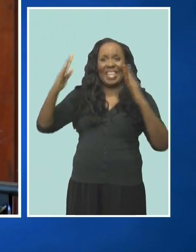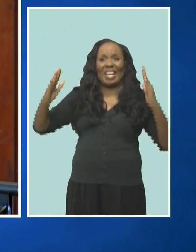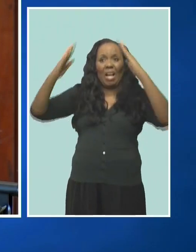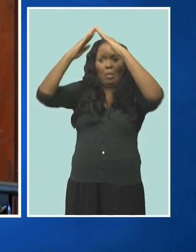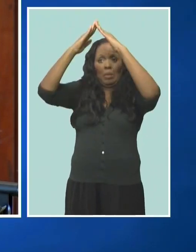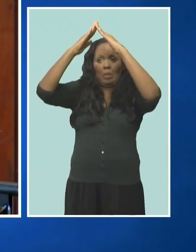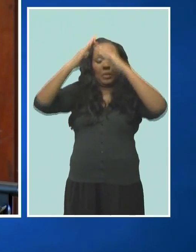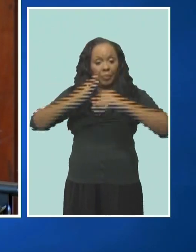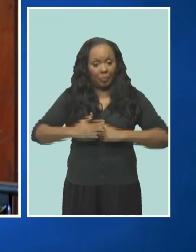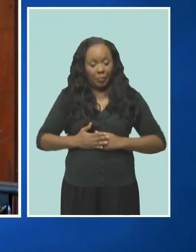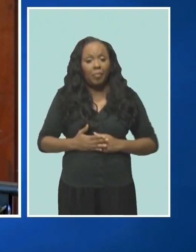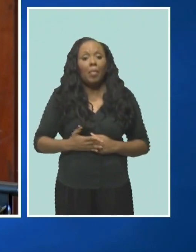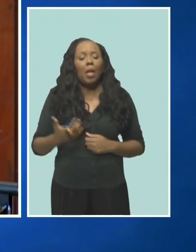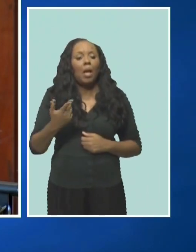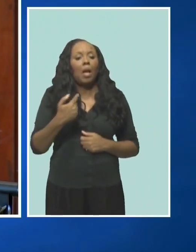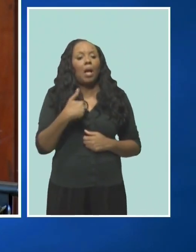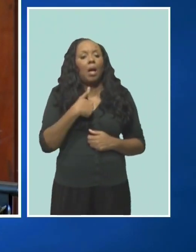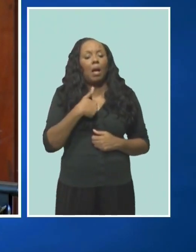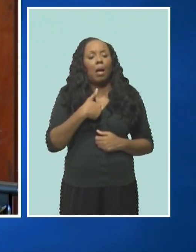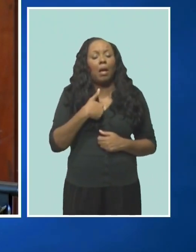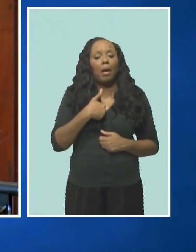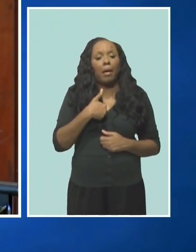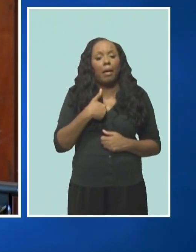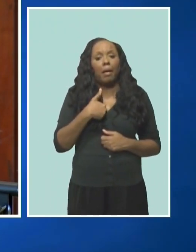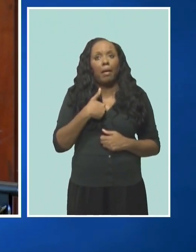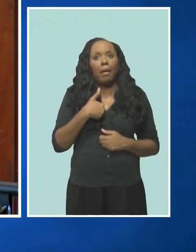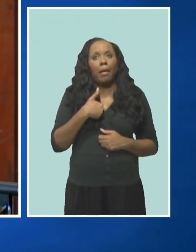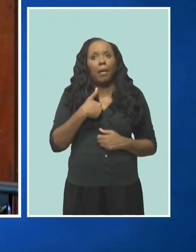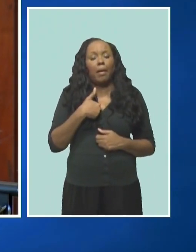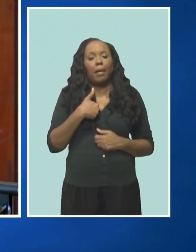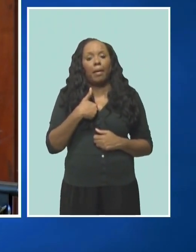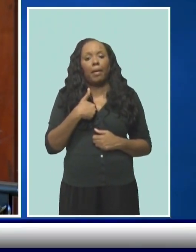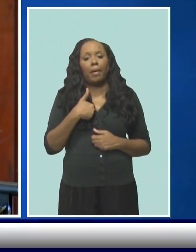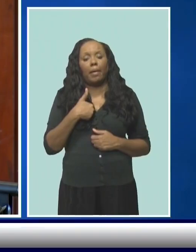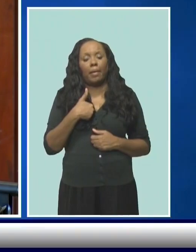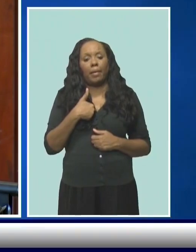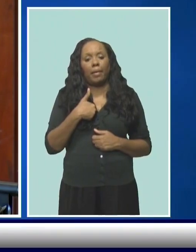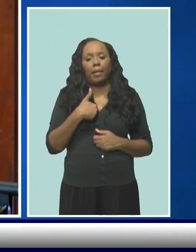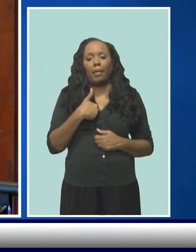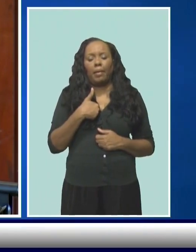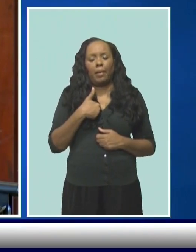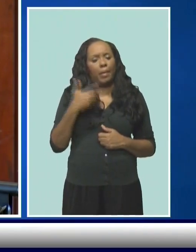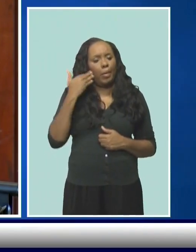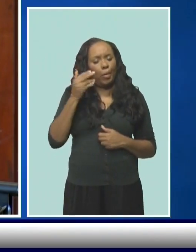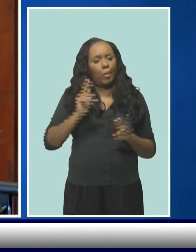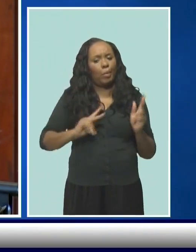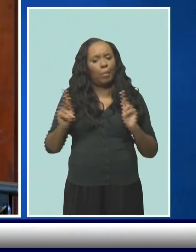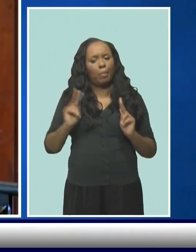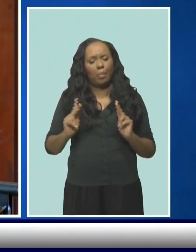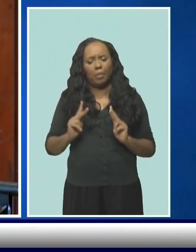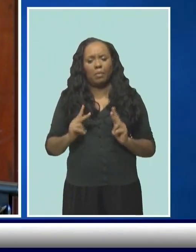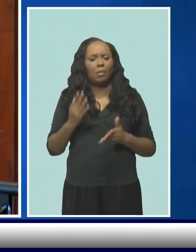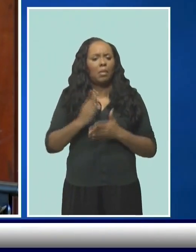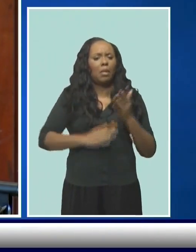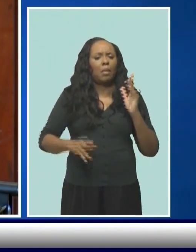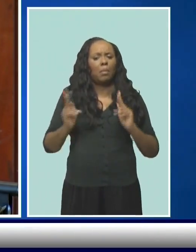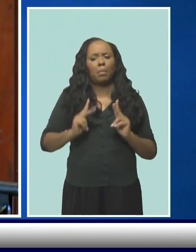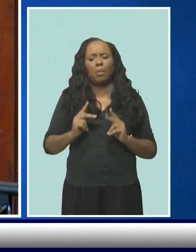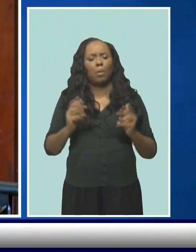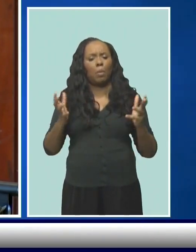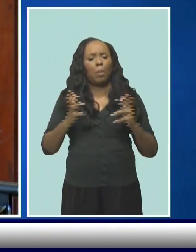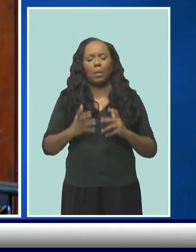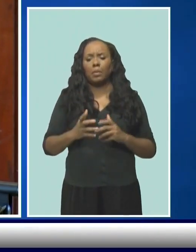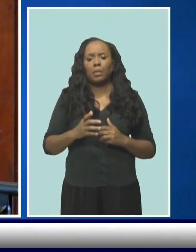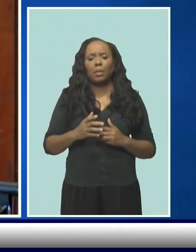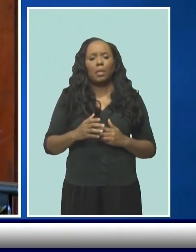encourage people to believe that if you want a freight farm, the government must give it to you. That is not how it is